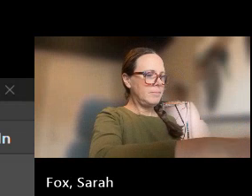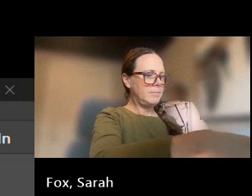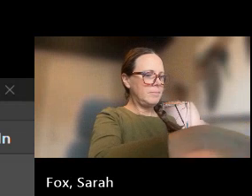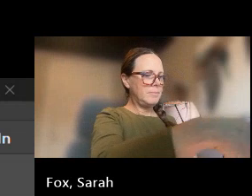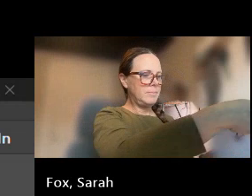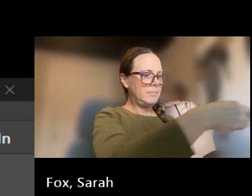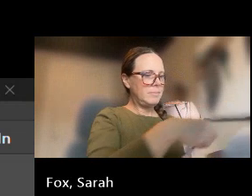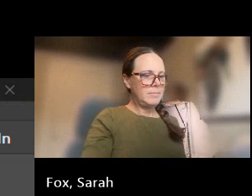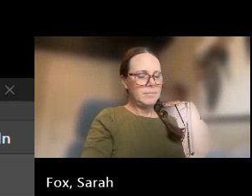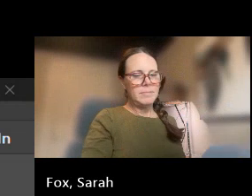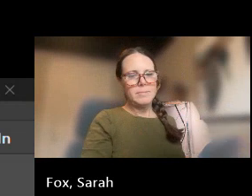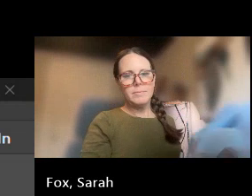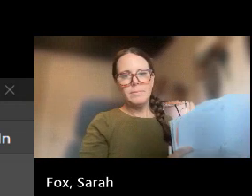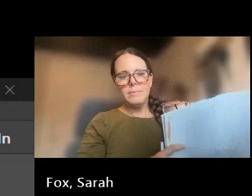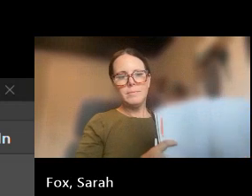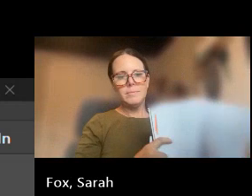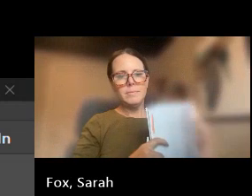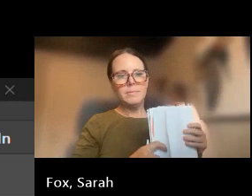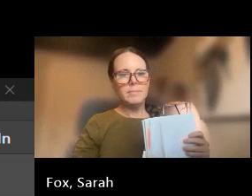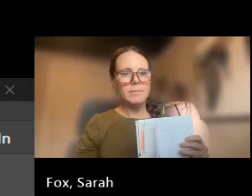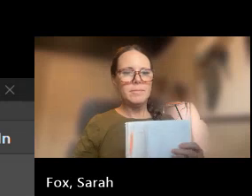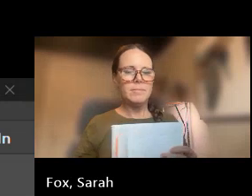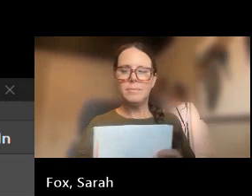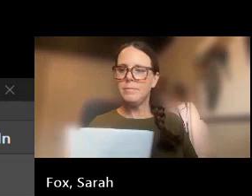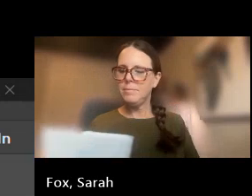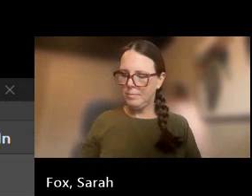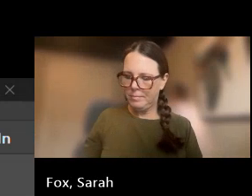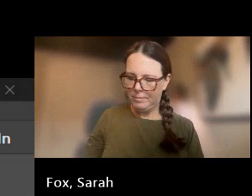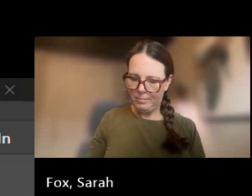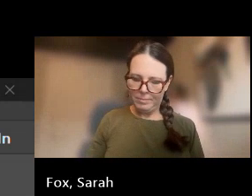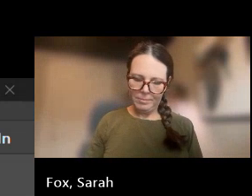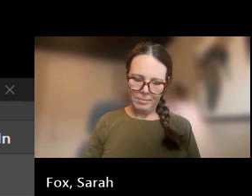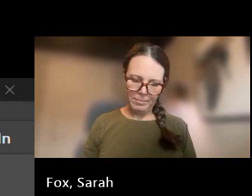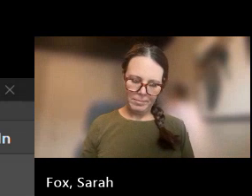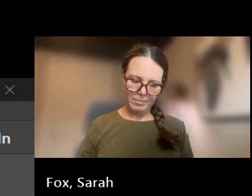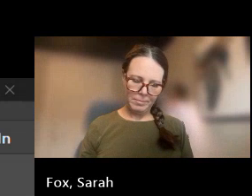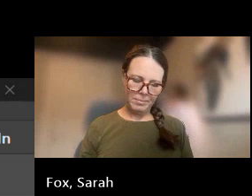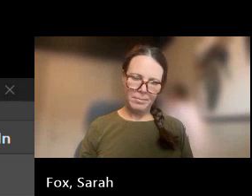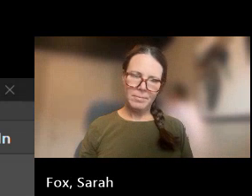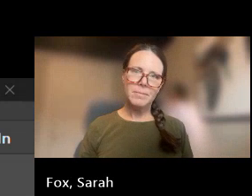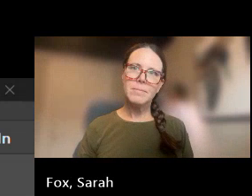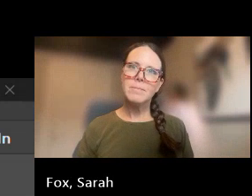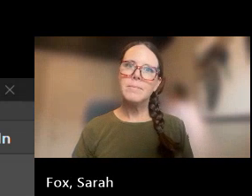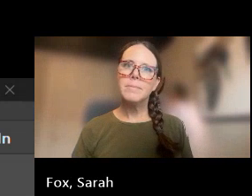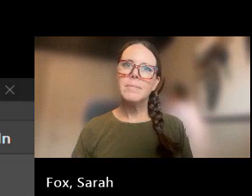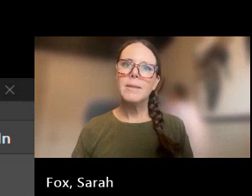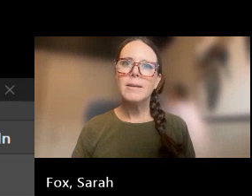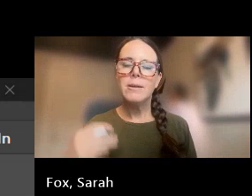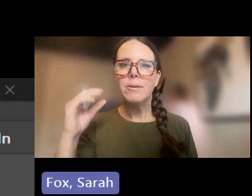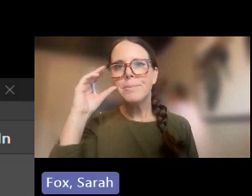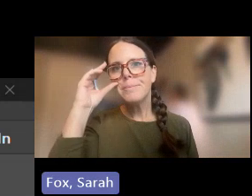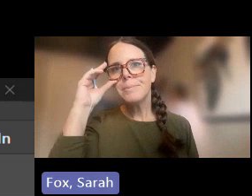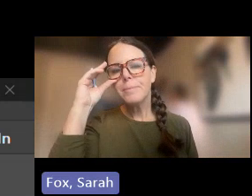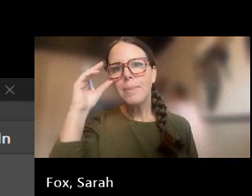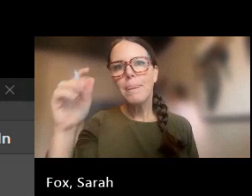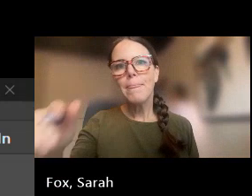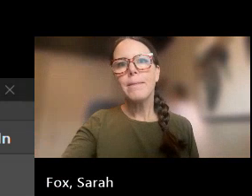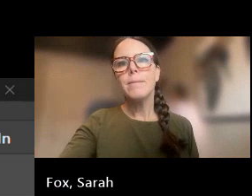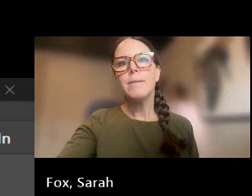Rice, here, Goldman, Here. Lentz, Here. Russ, here, and Chair Fox. Here.